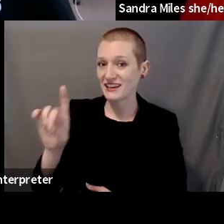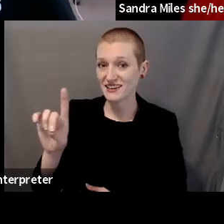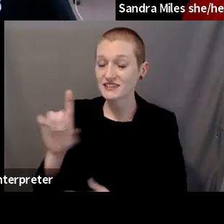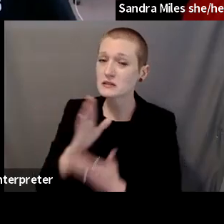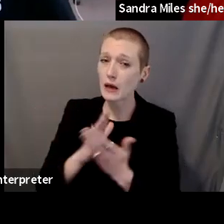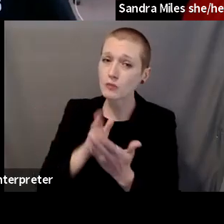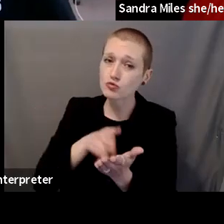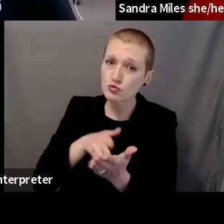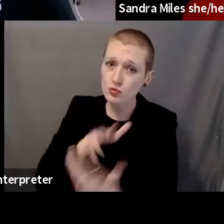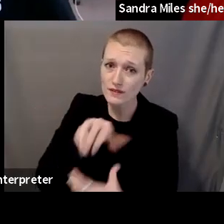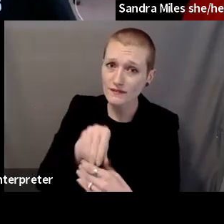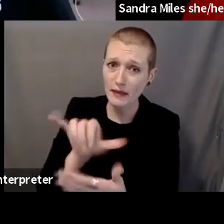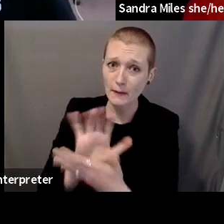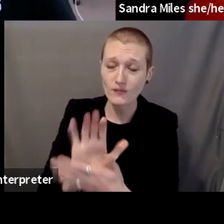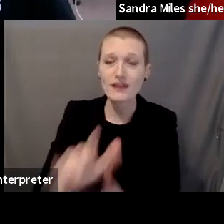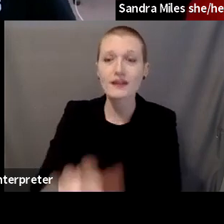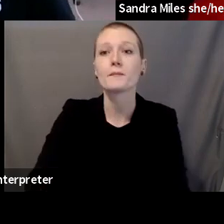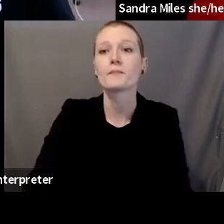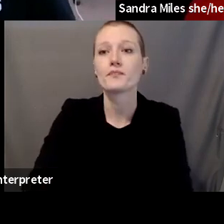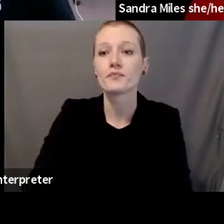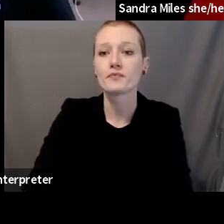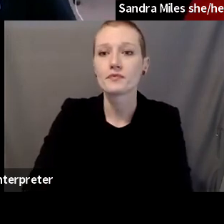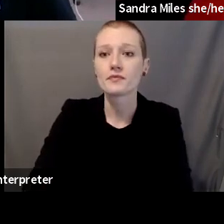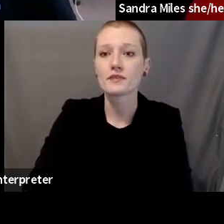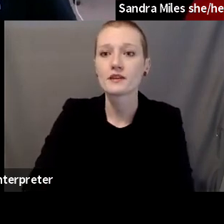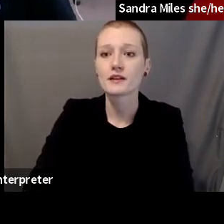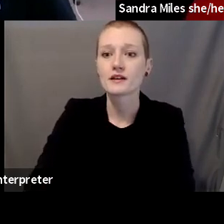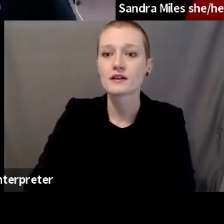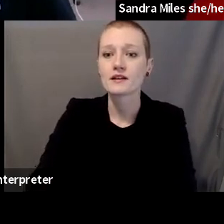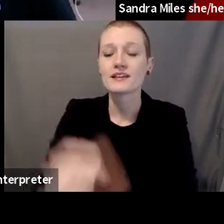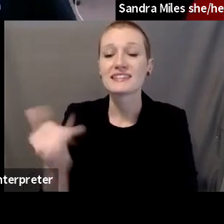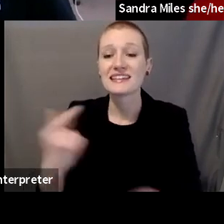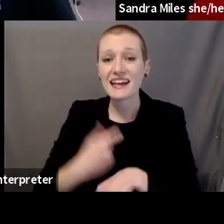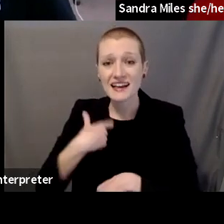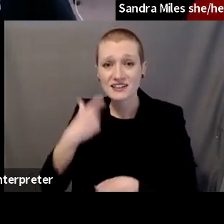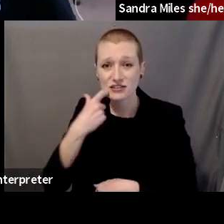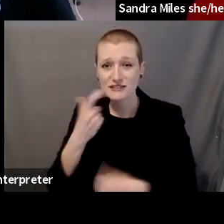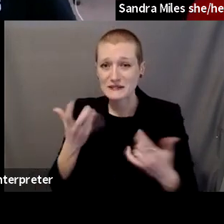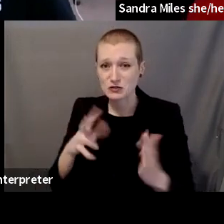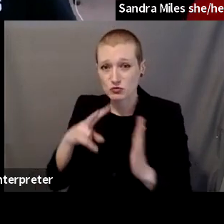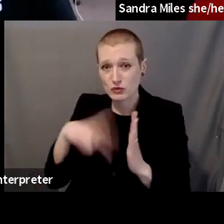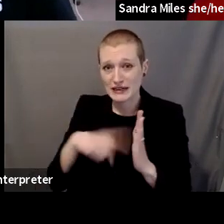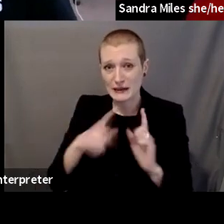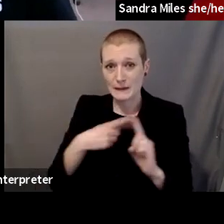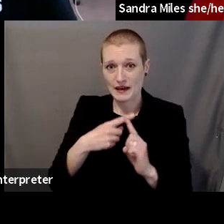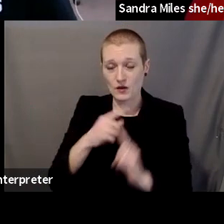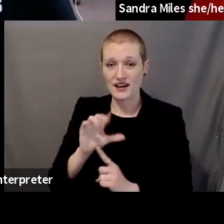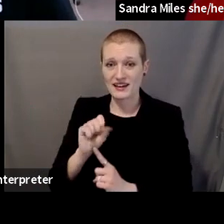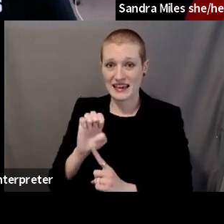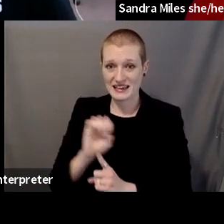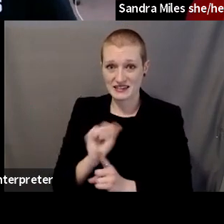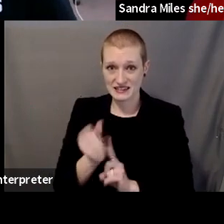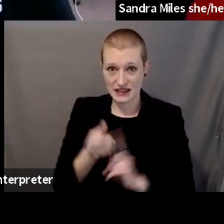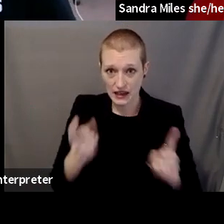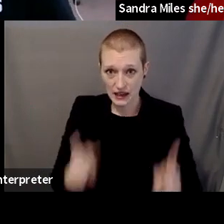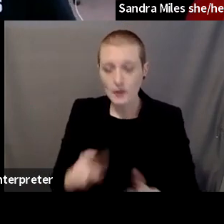a case in today that where, you know, and this is before Nat Turner, where all